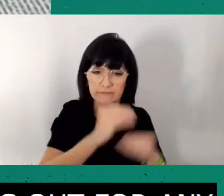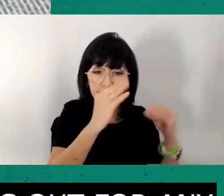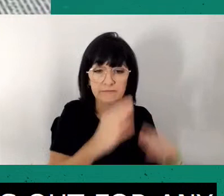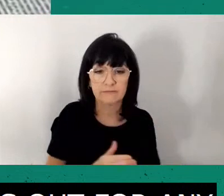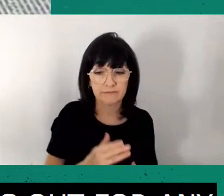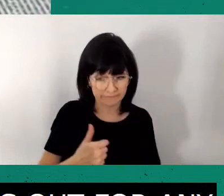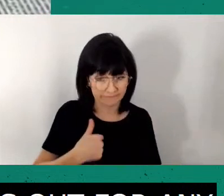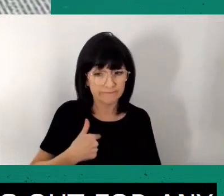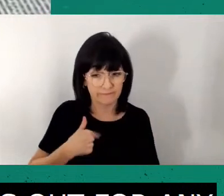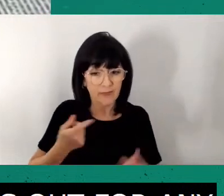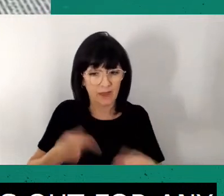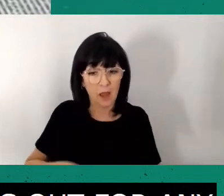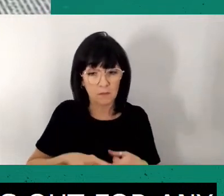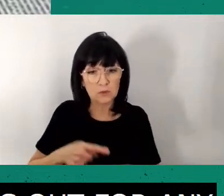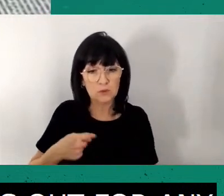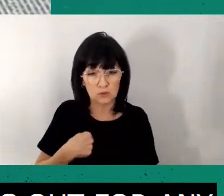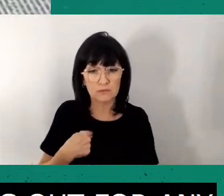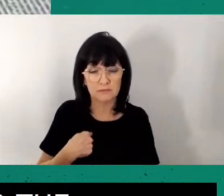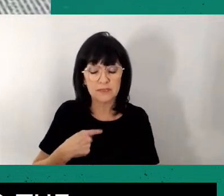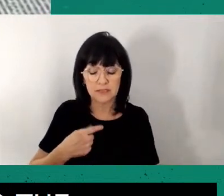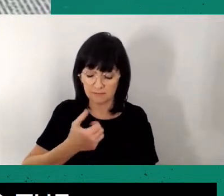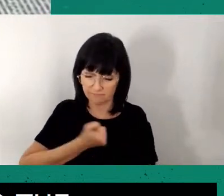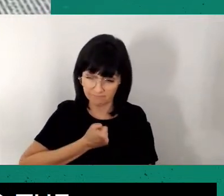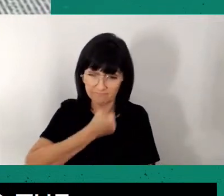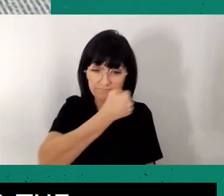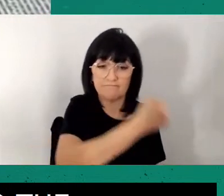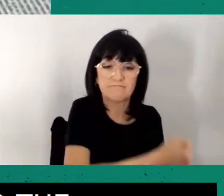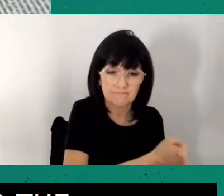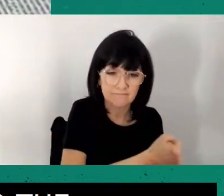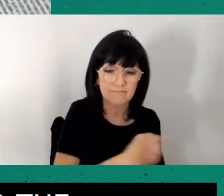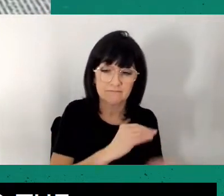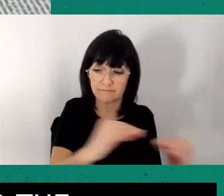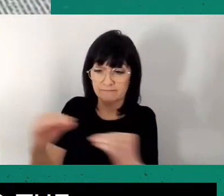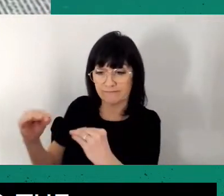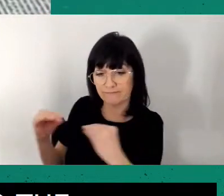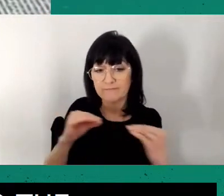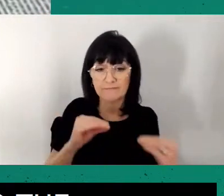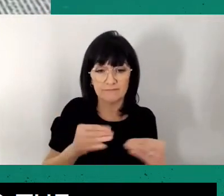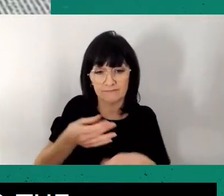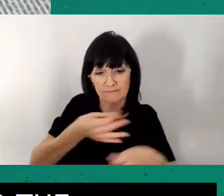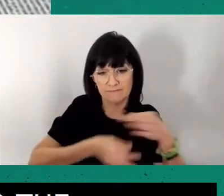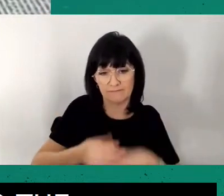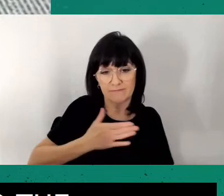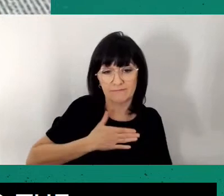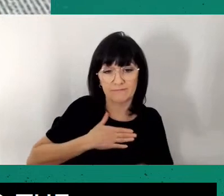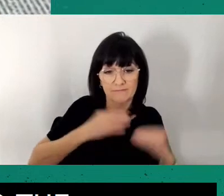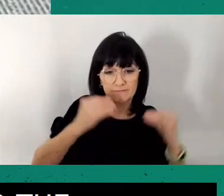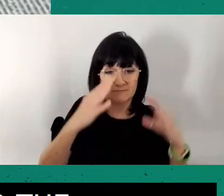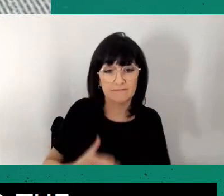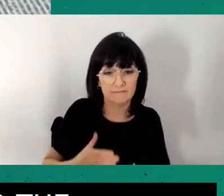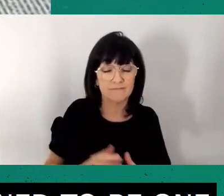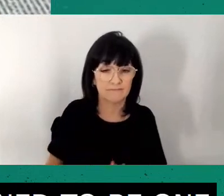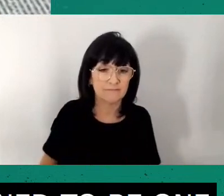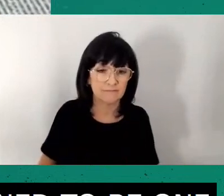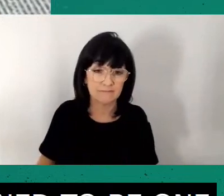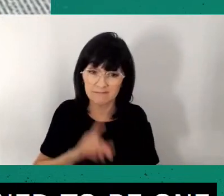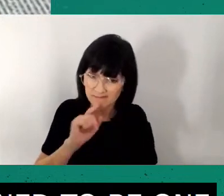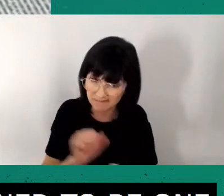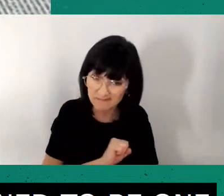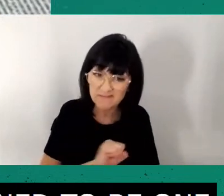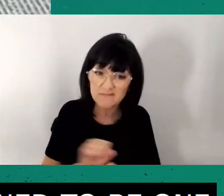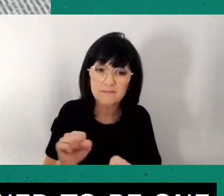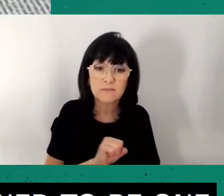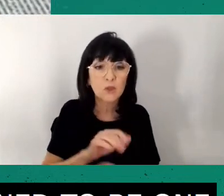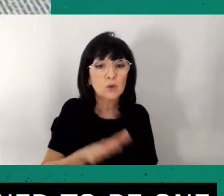those students who was chosen on several occasions. As a matter of fact, the school actually started at 9 o'clock